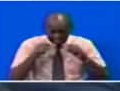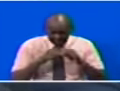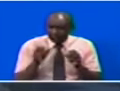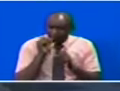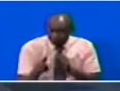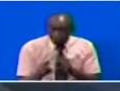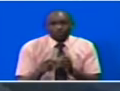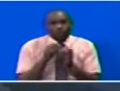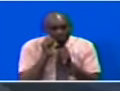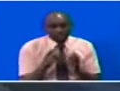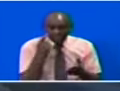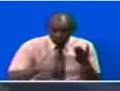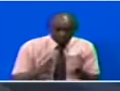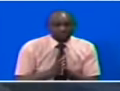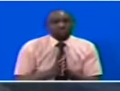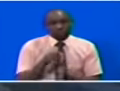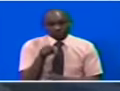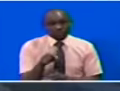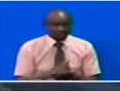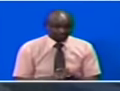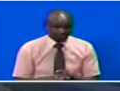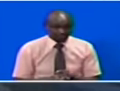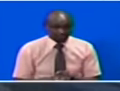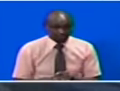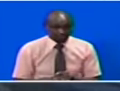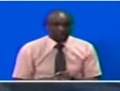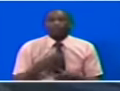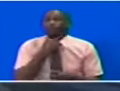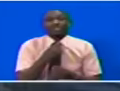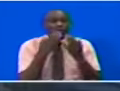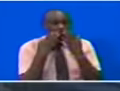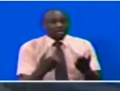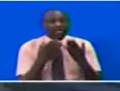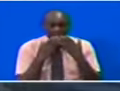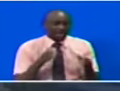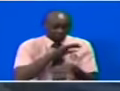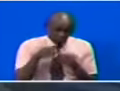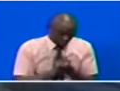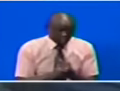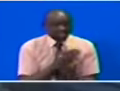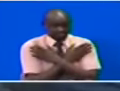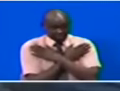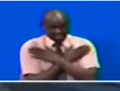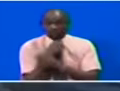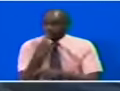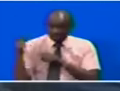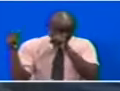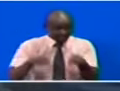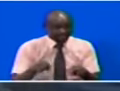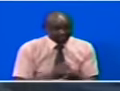messaging. I will be doing it today. And therefore, I want to thank all the friends who have come.